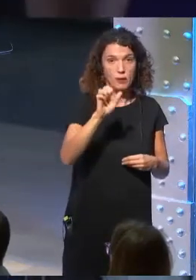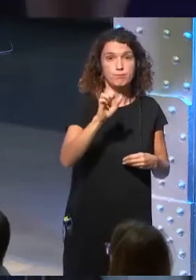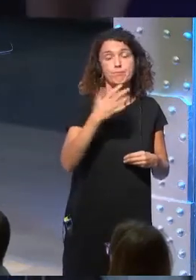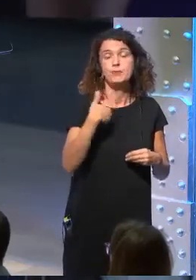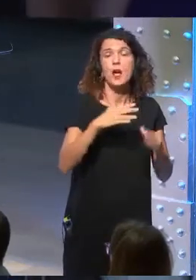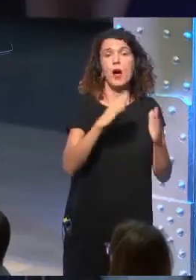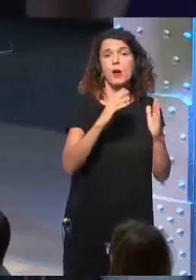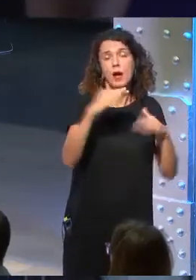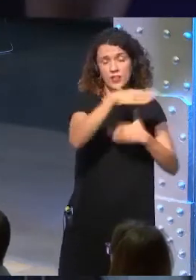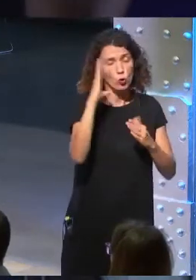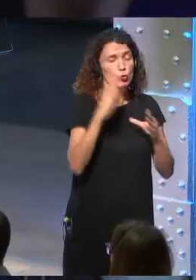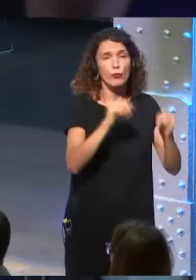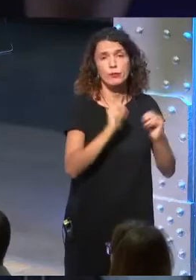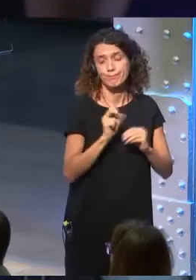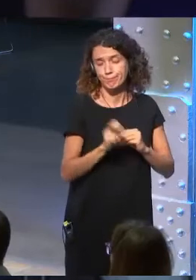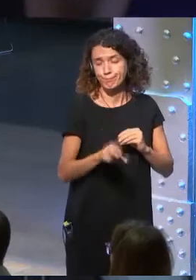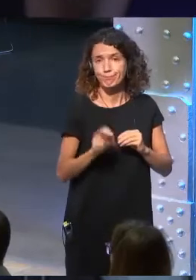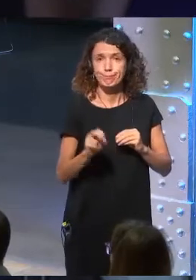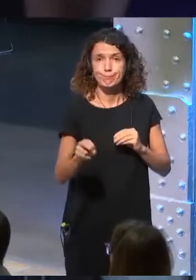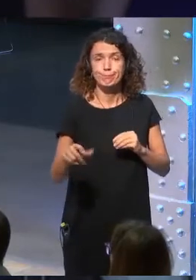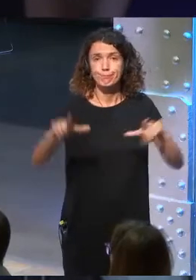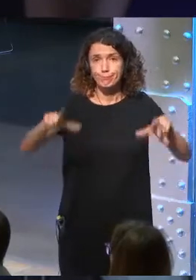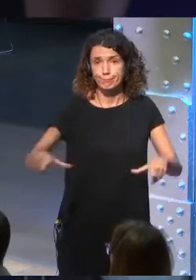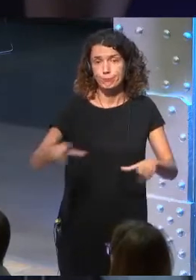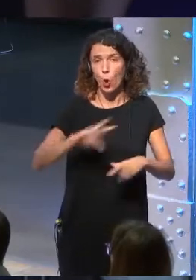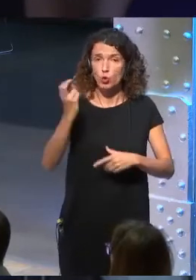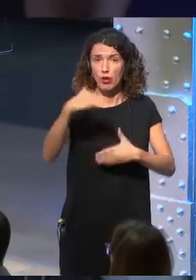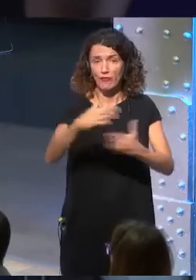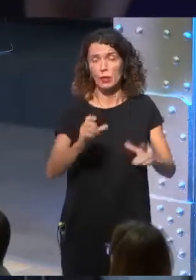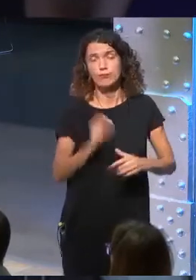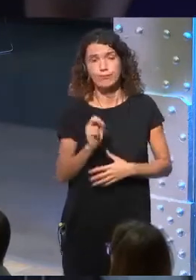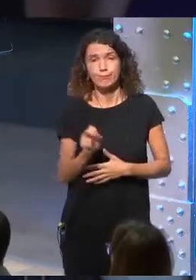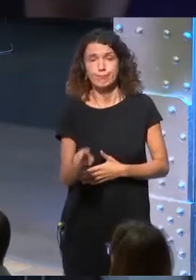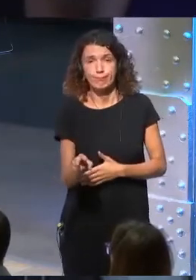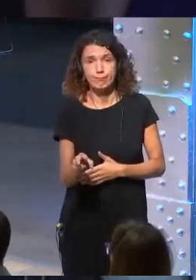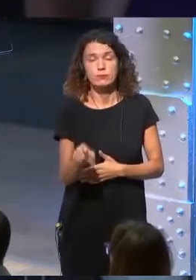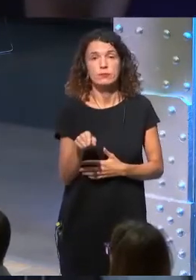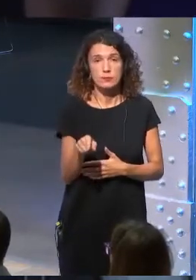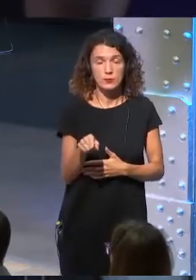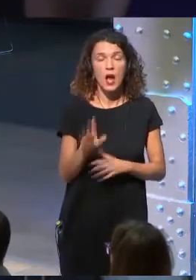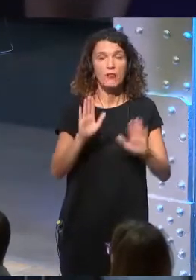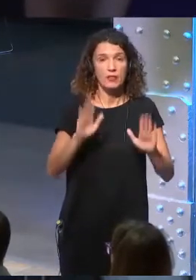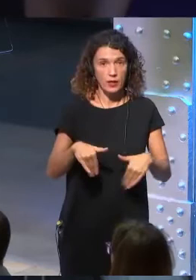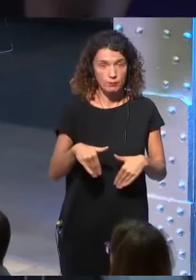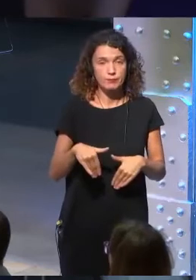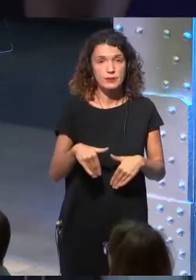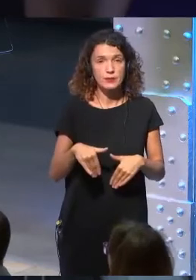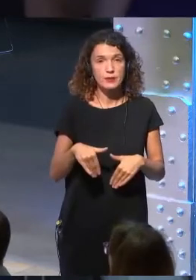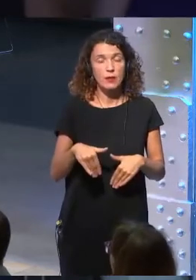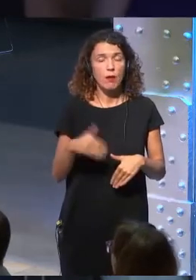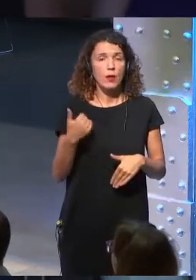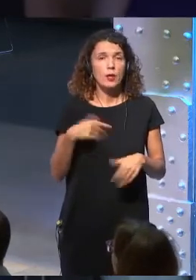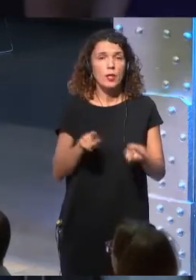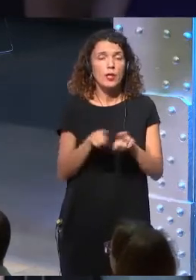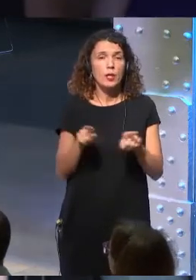great hall to find a bard performing to throngs of her suitors. He's